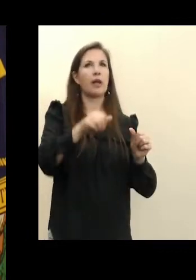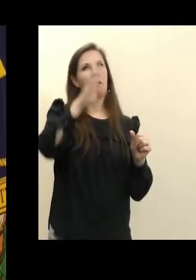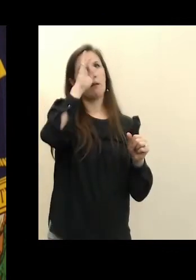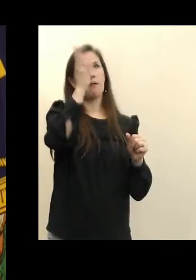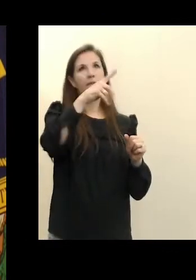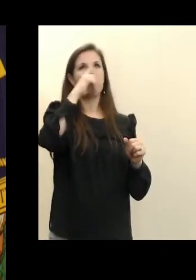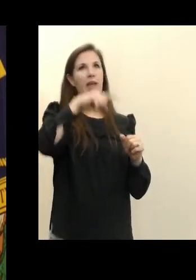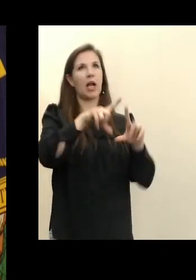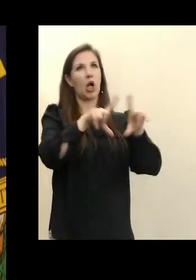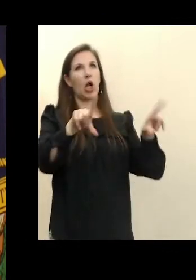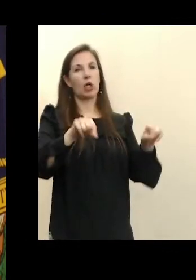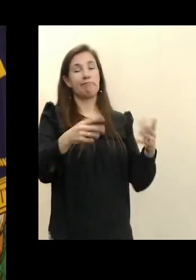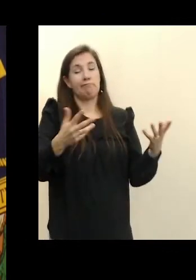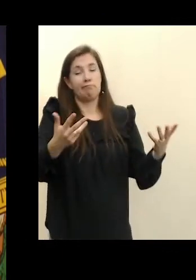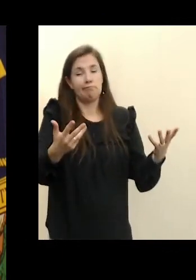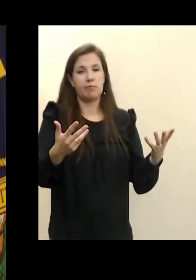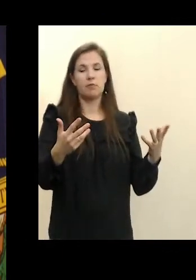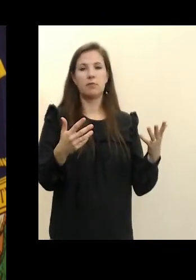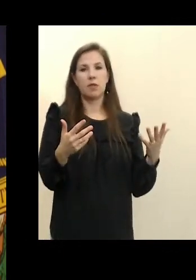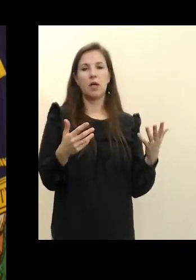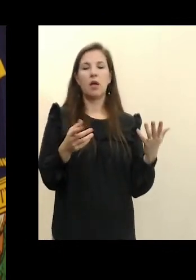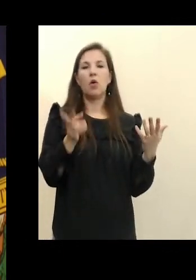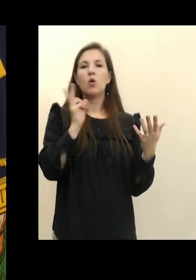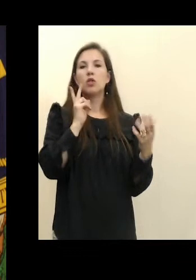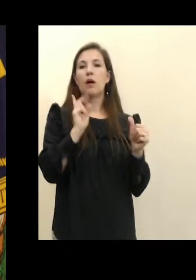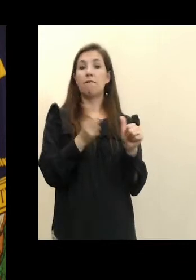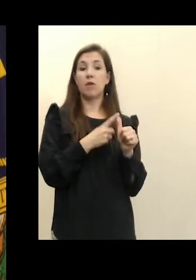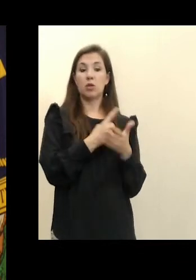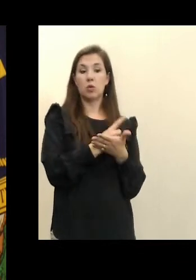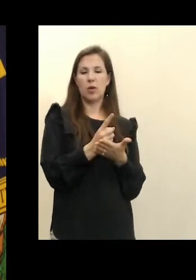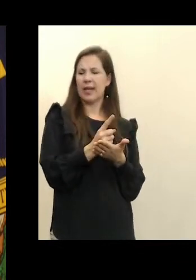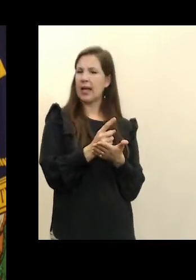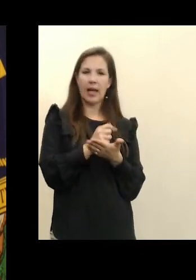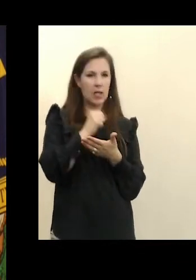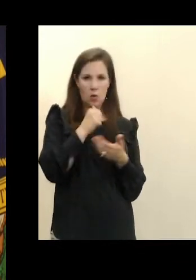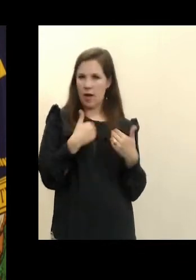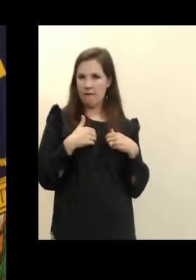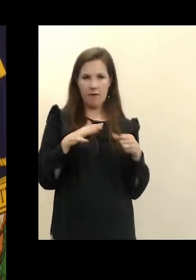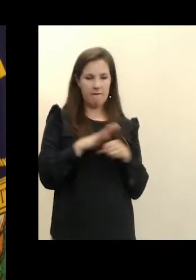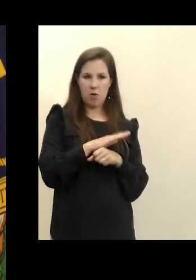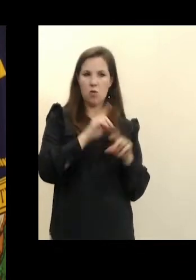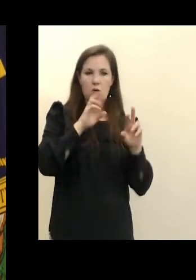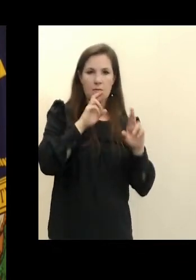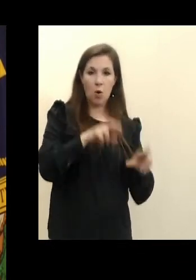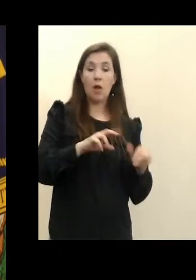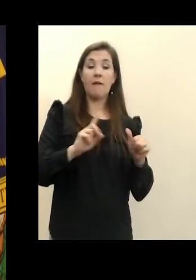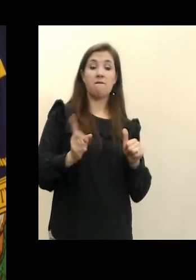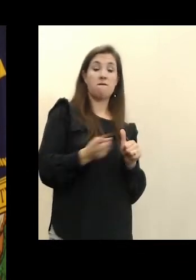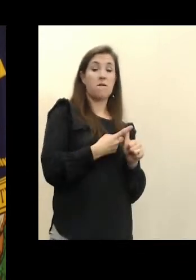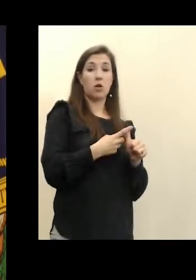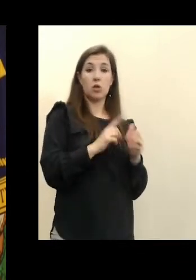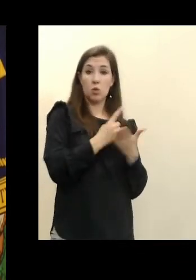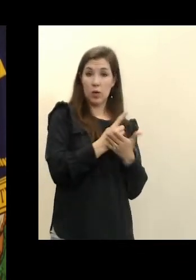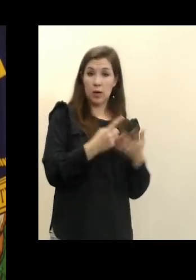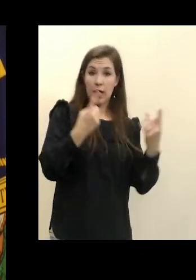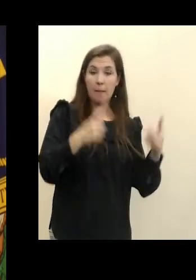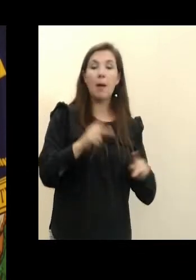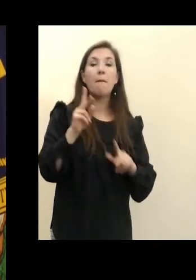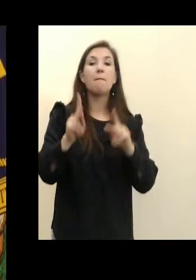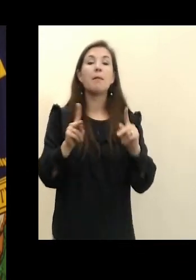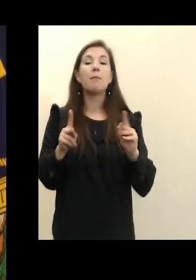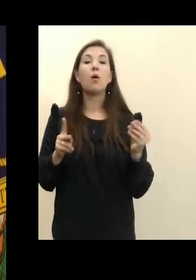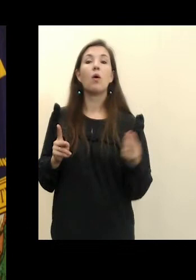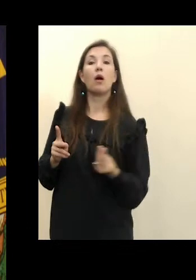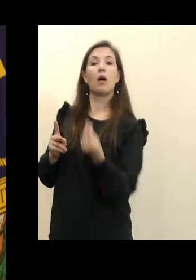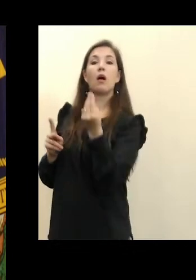fake card, or if what we saw the first week, and I don't have the full report, Chris, what we saw the first week is some people were coming up